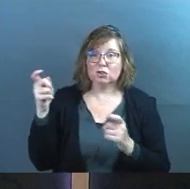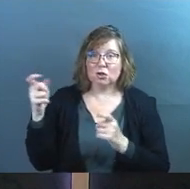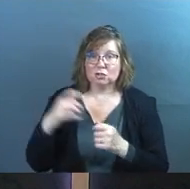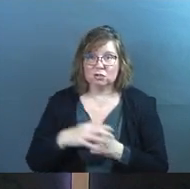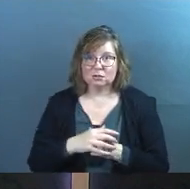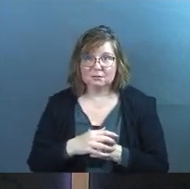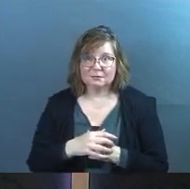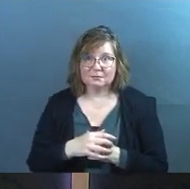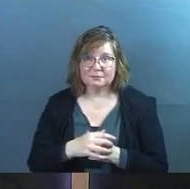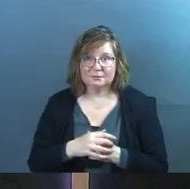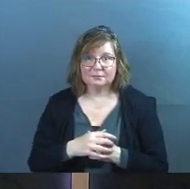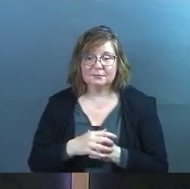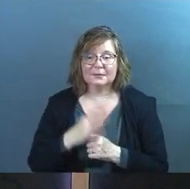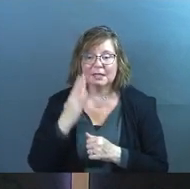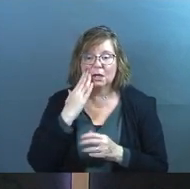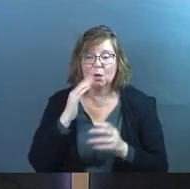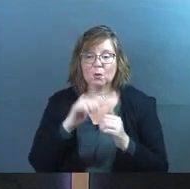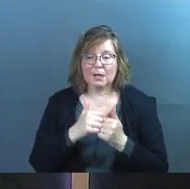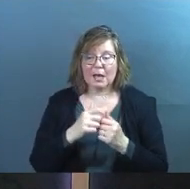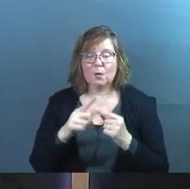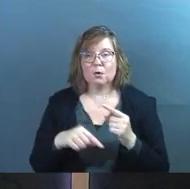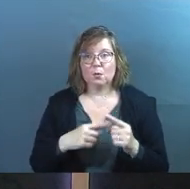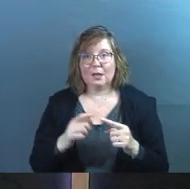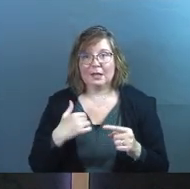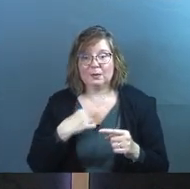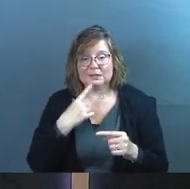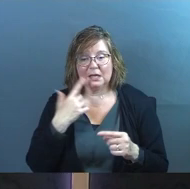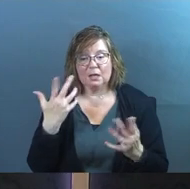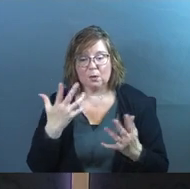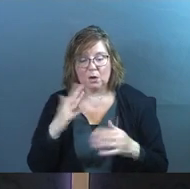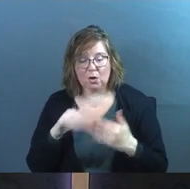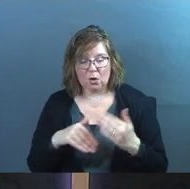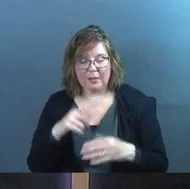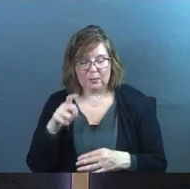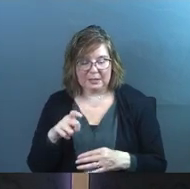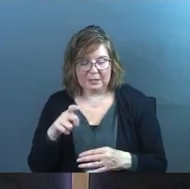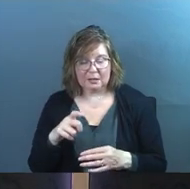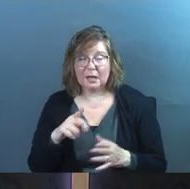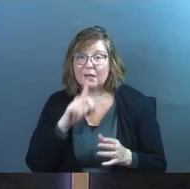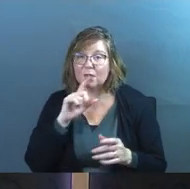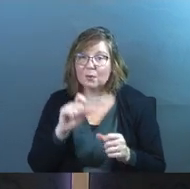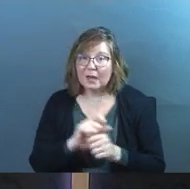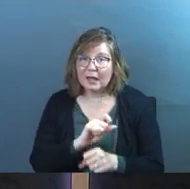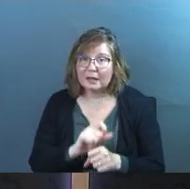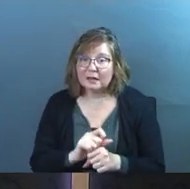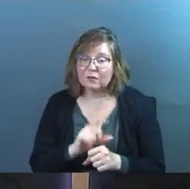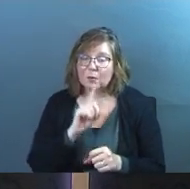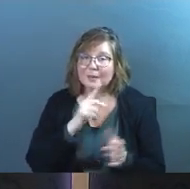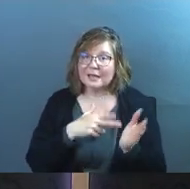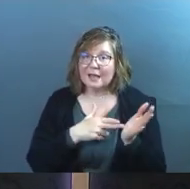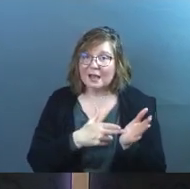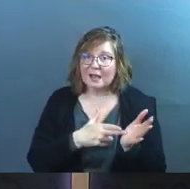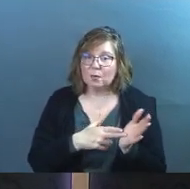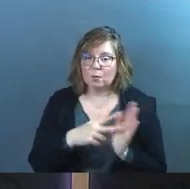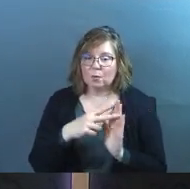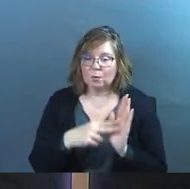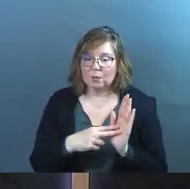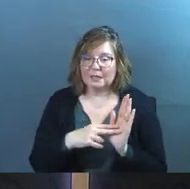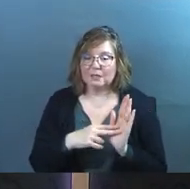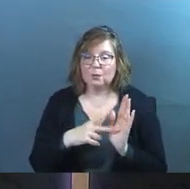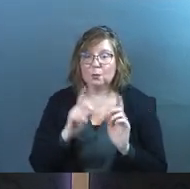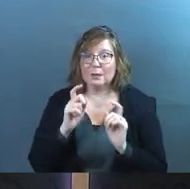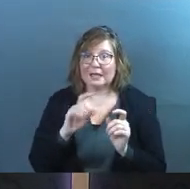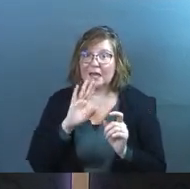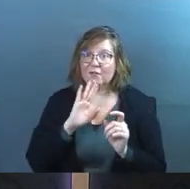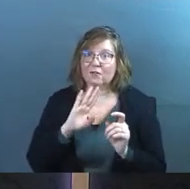charge. He knows how and when, like we said, and what and all that we need. And the reality, if we're being super honest, is when we read something like that,